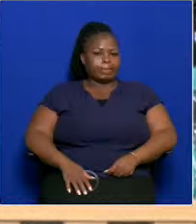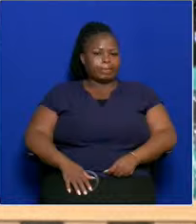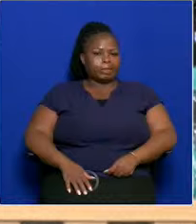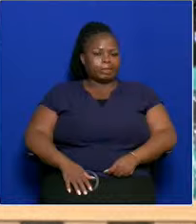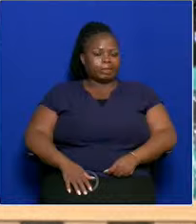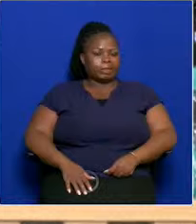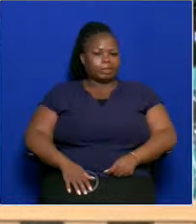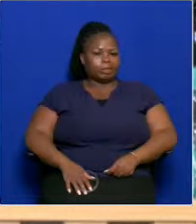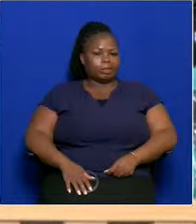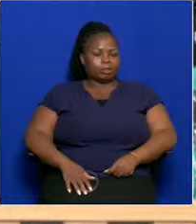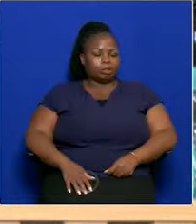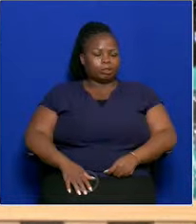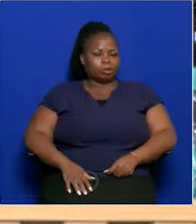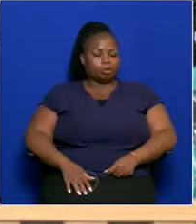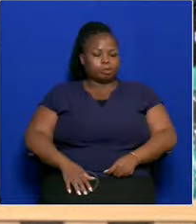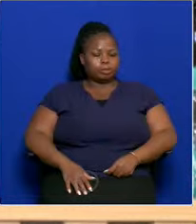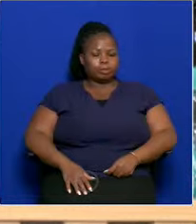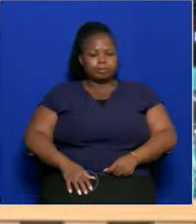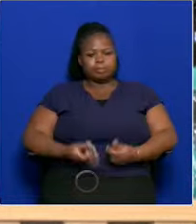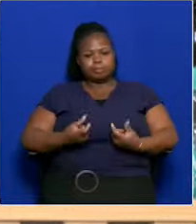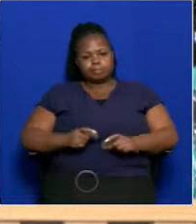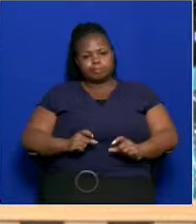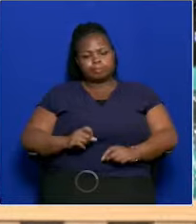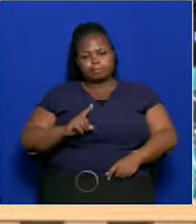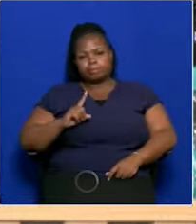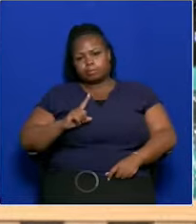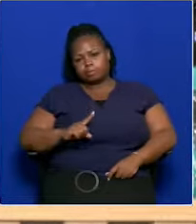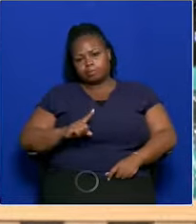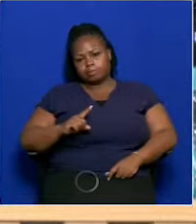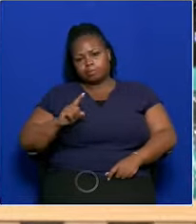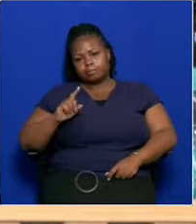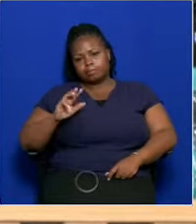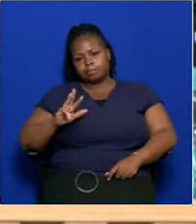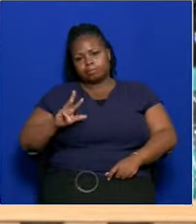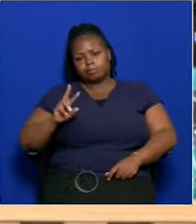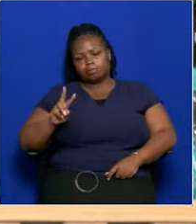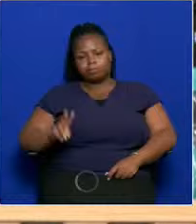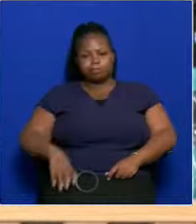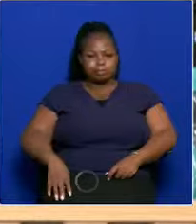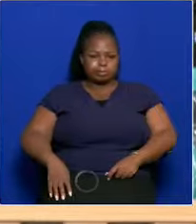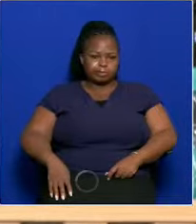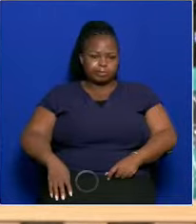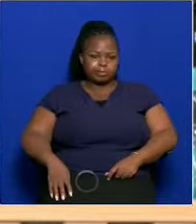There, if you go to page 192,